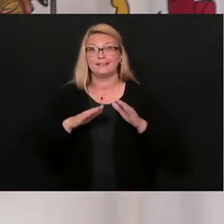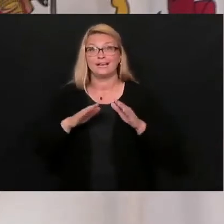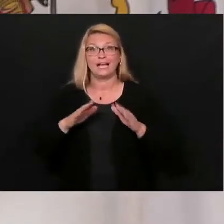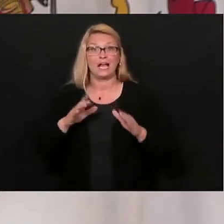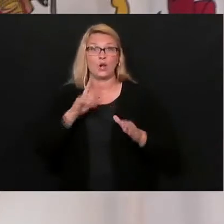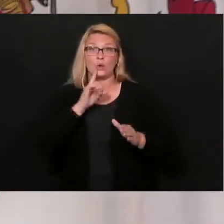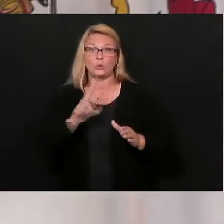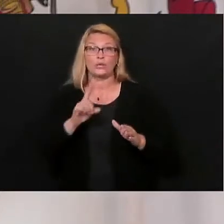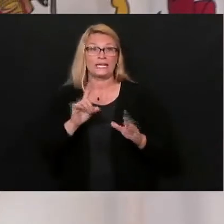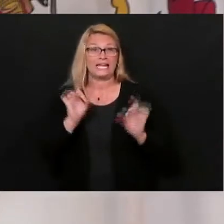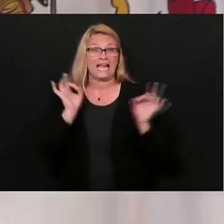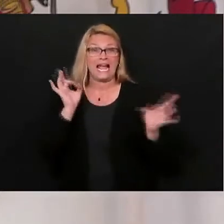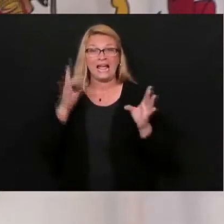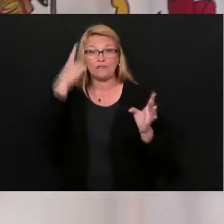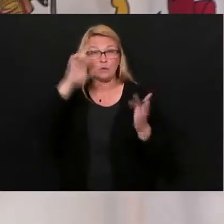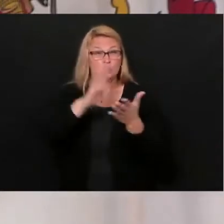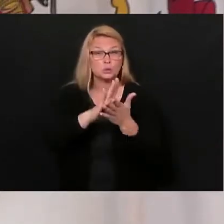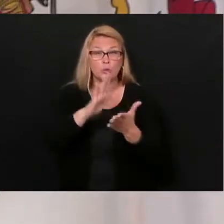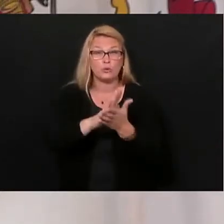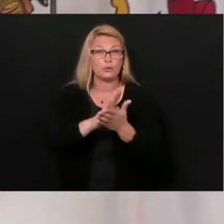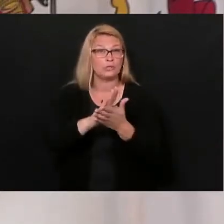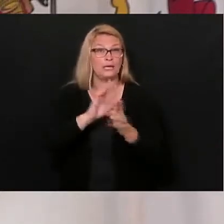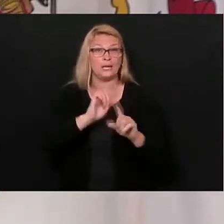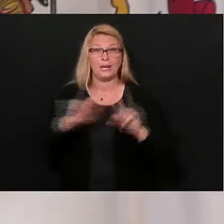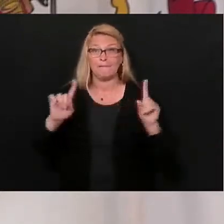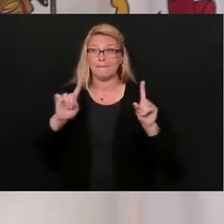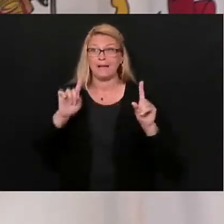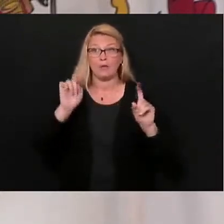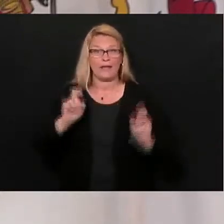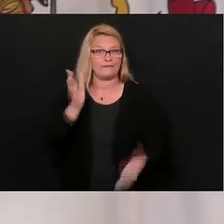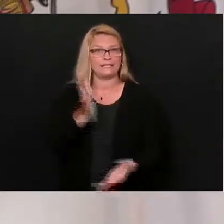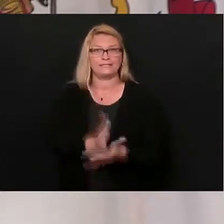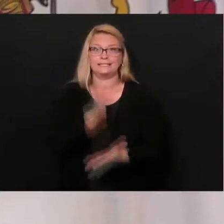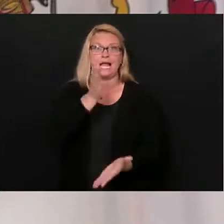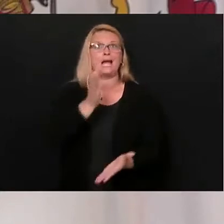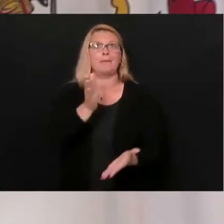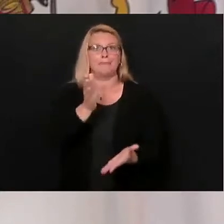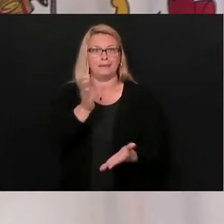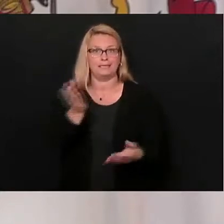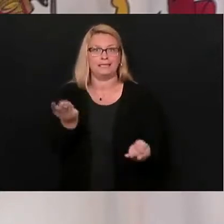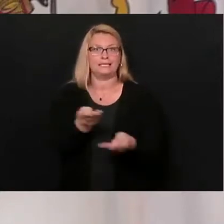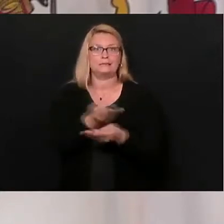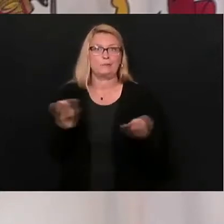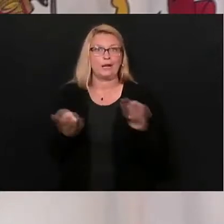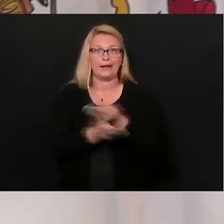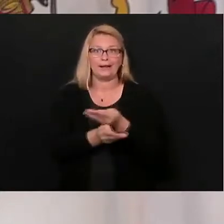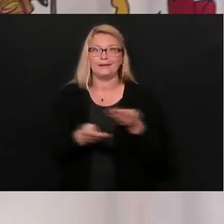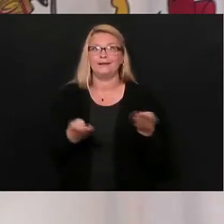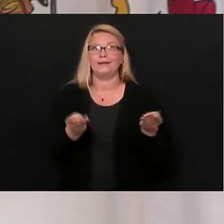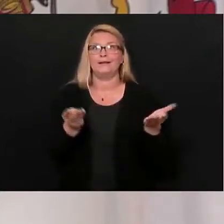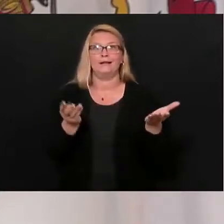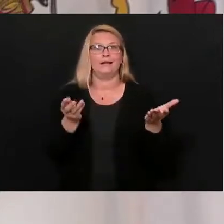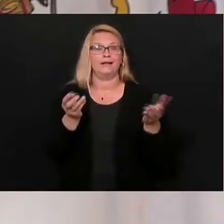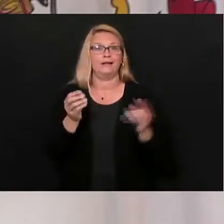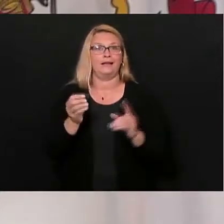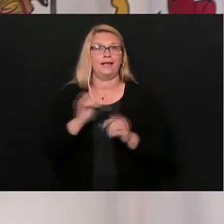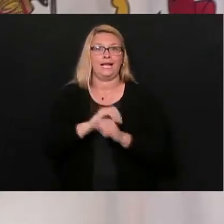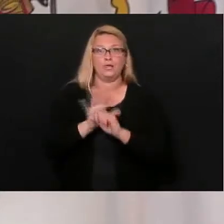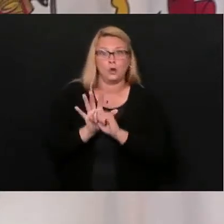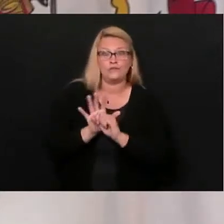daggone, I hate it for our schools, and we got to some way stop this thing from the standpoint of hating it in every way